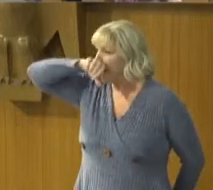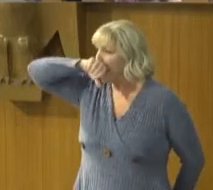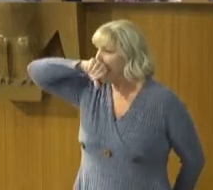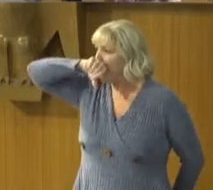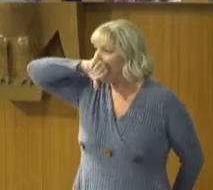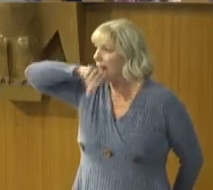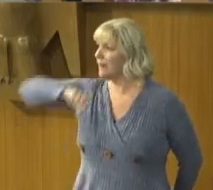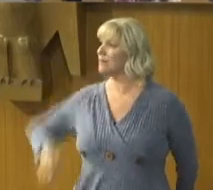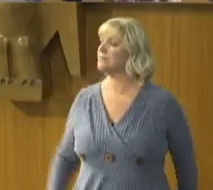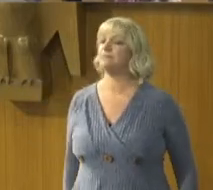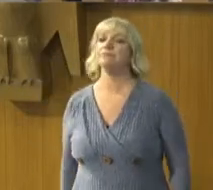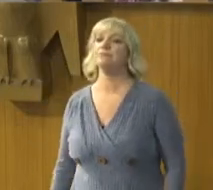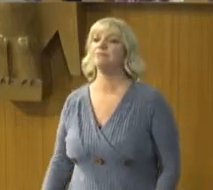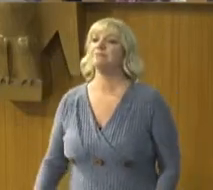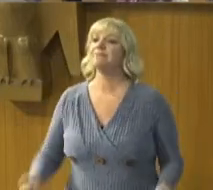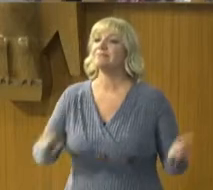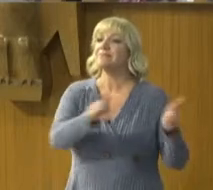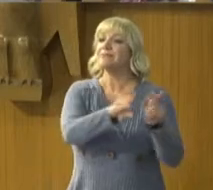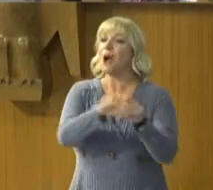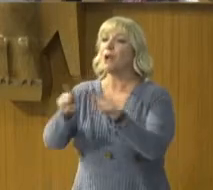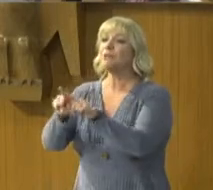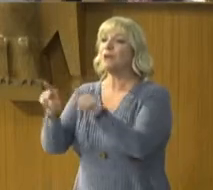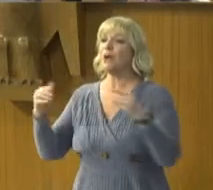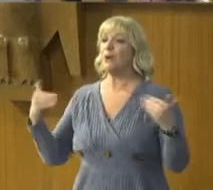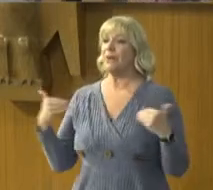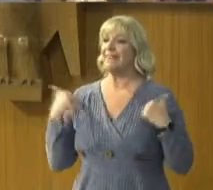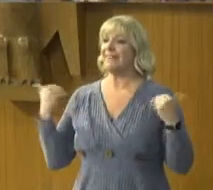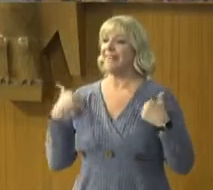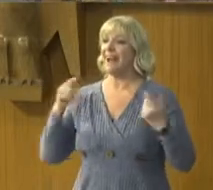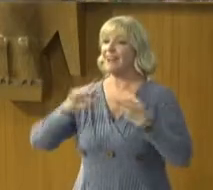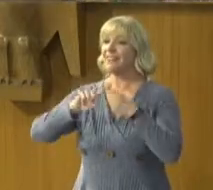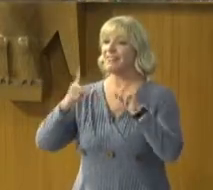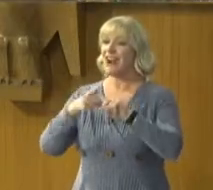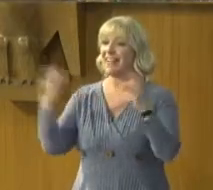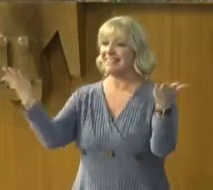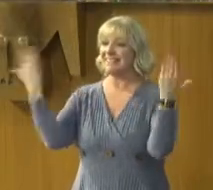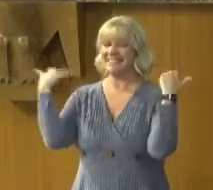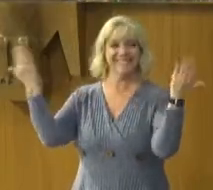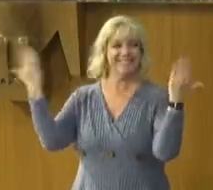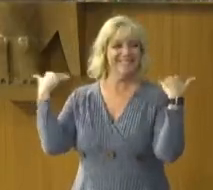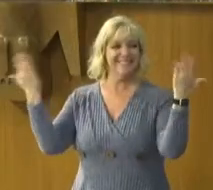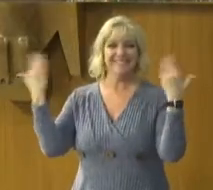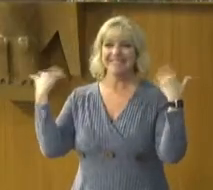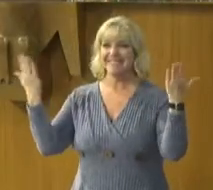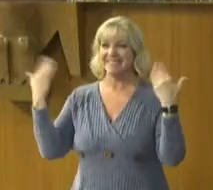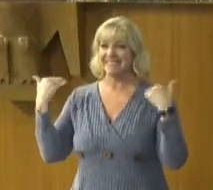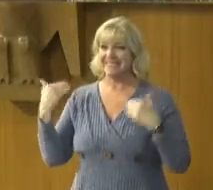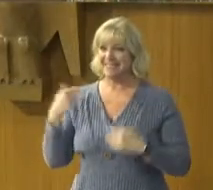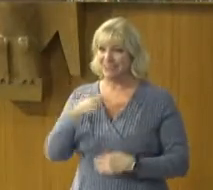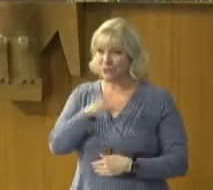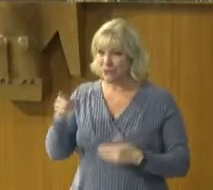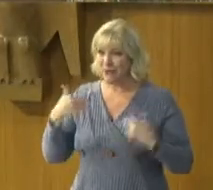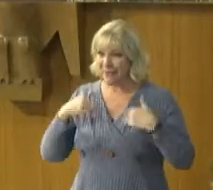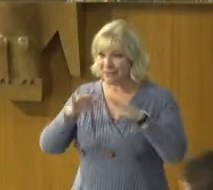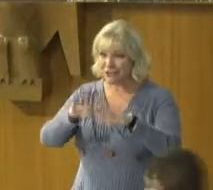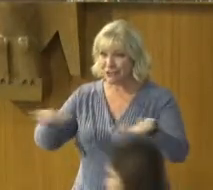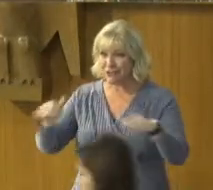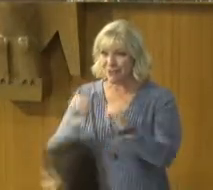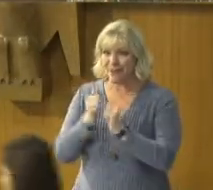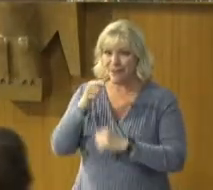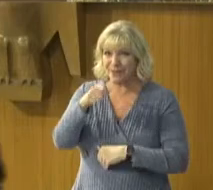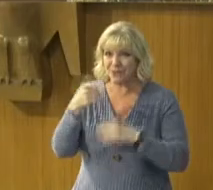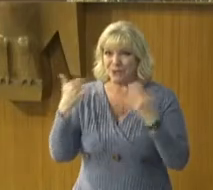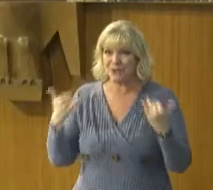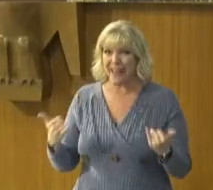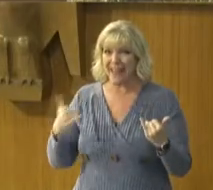We also invite all of our young friends to come forward. So if you have children with us today, please invite